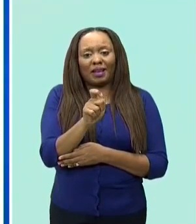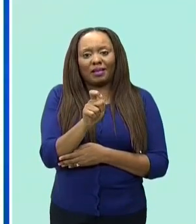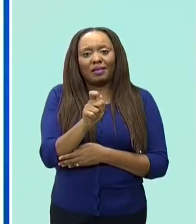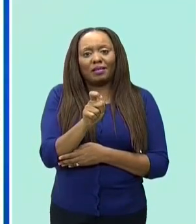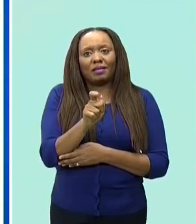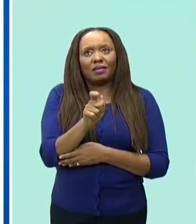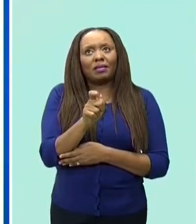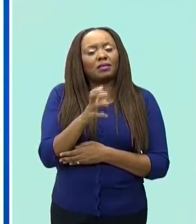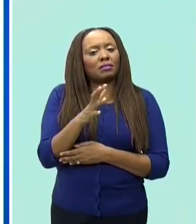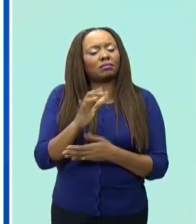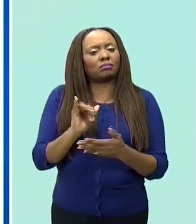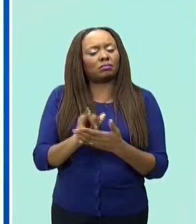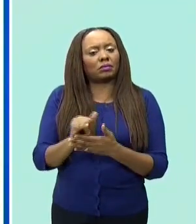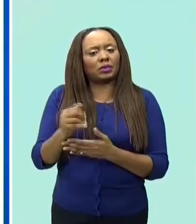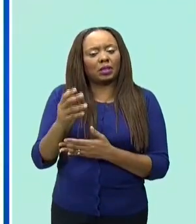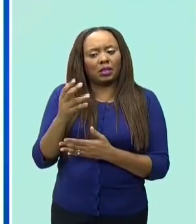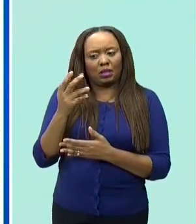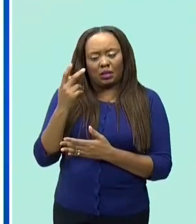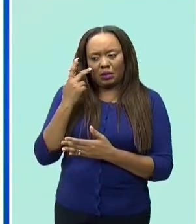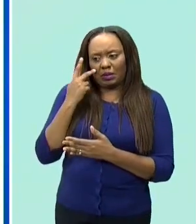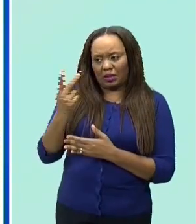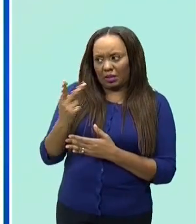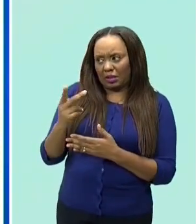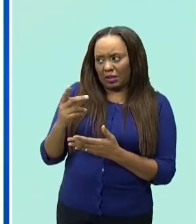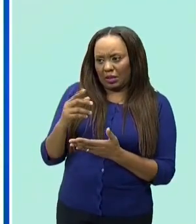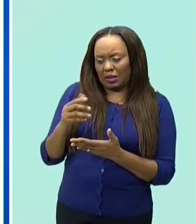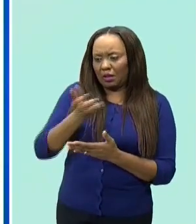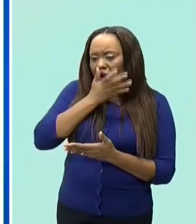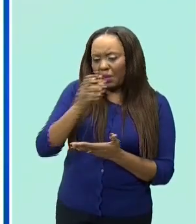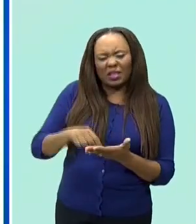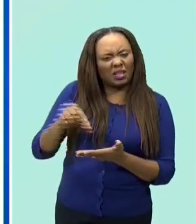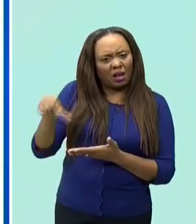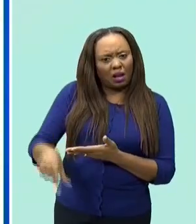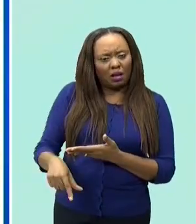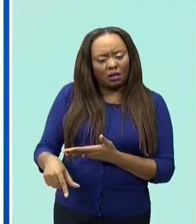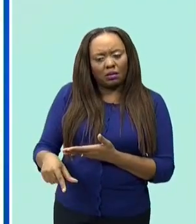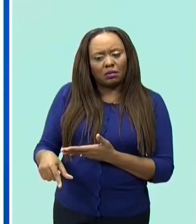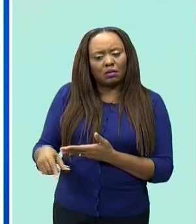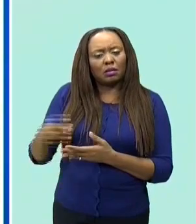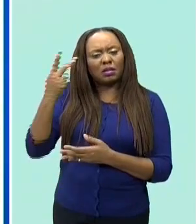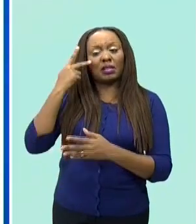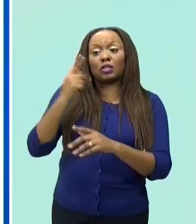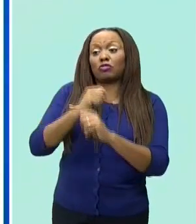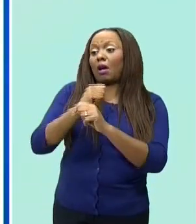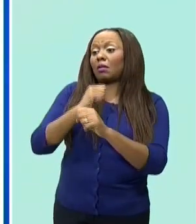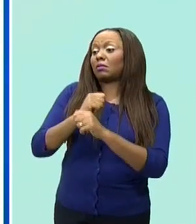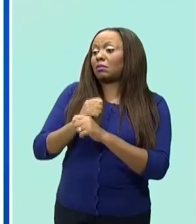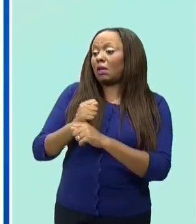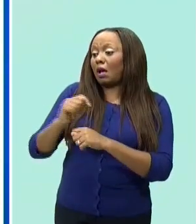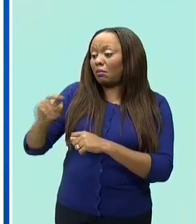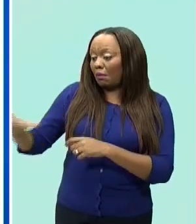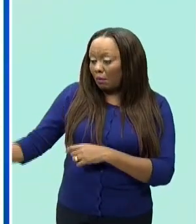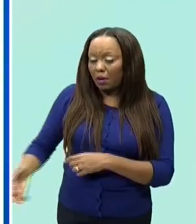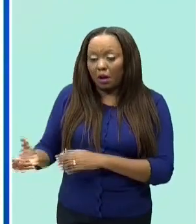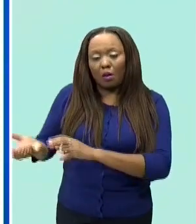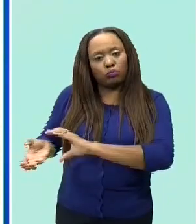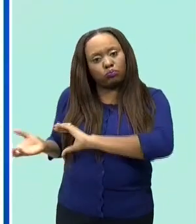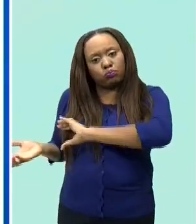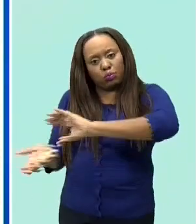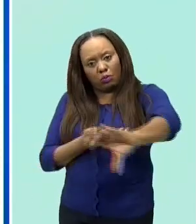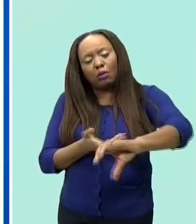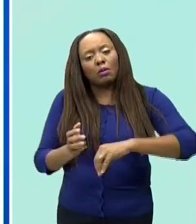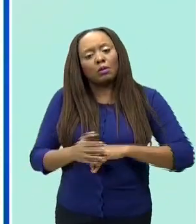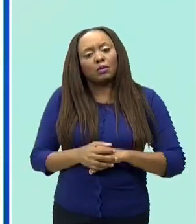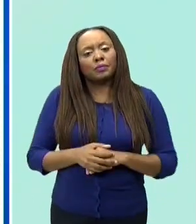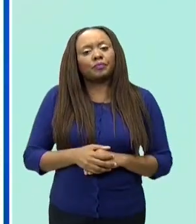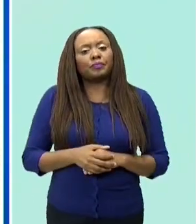contribution, that you see the appropriate level of garbage collection that makes sense for Barbadians.